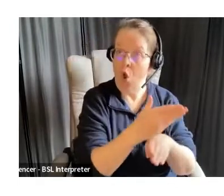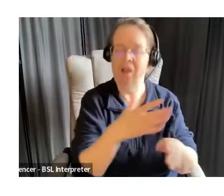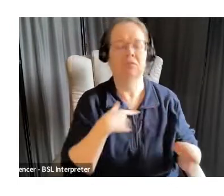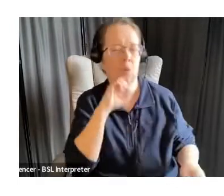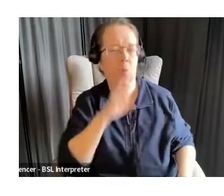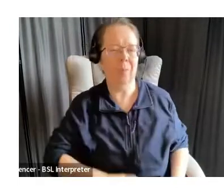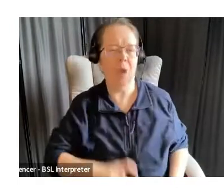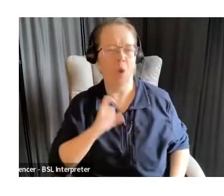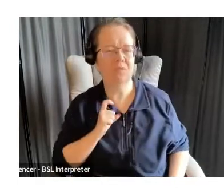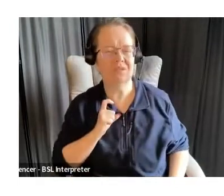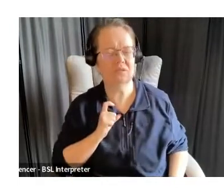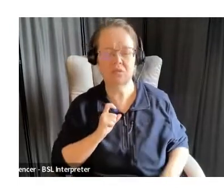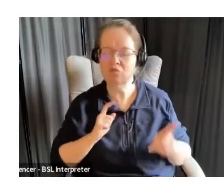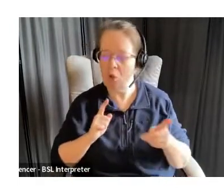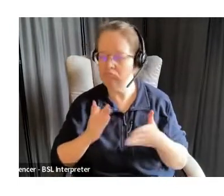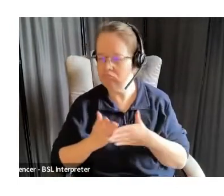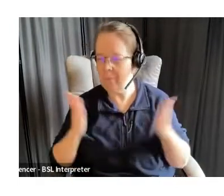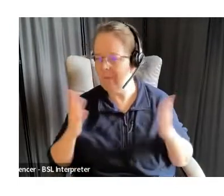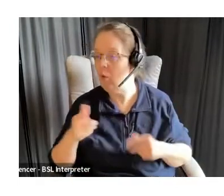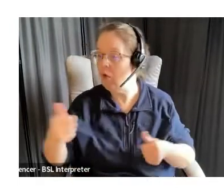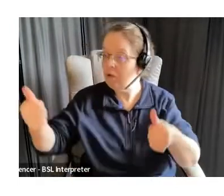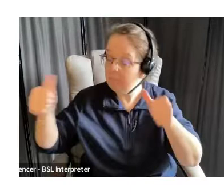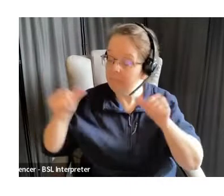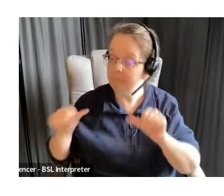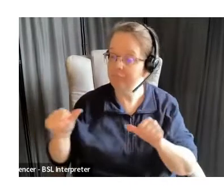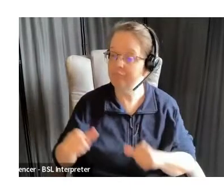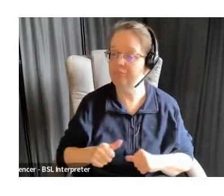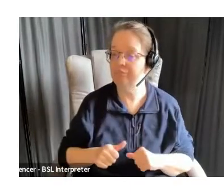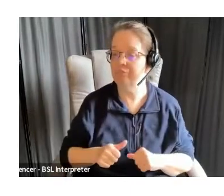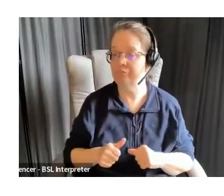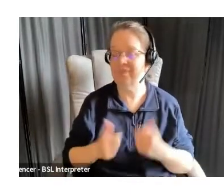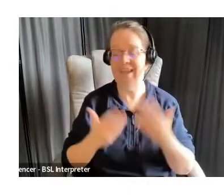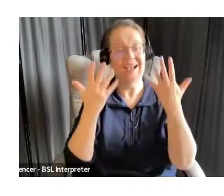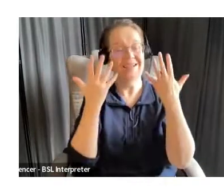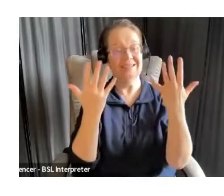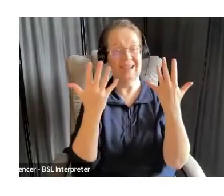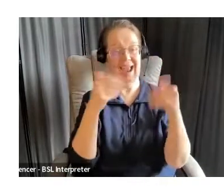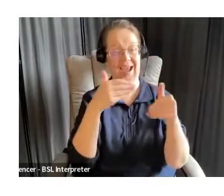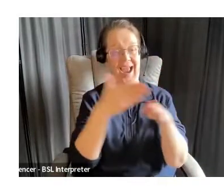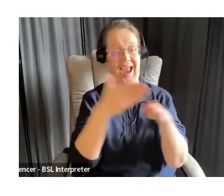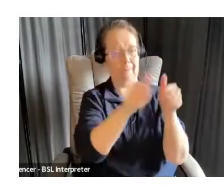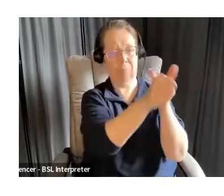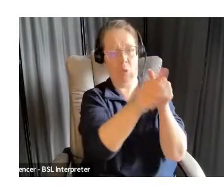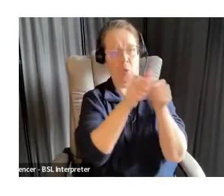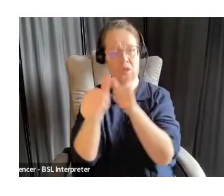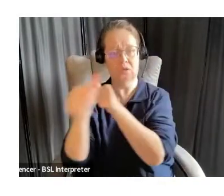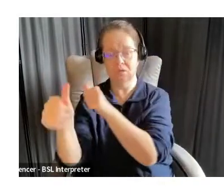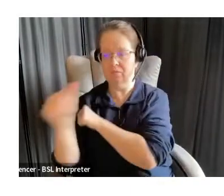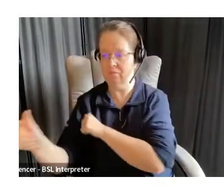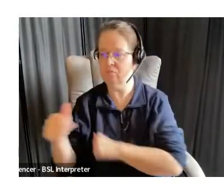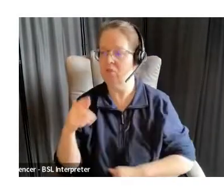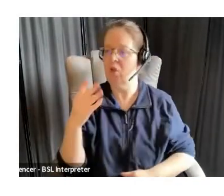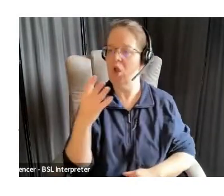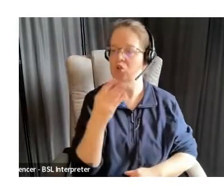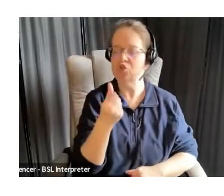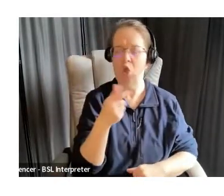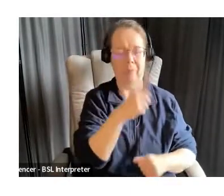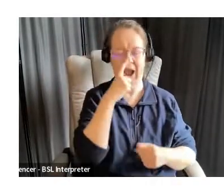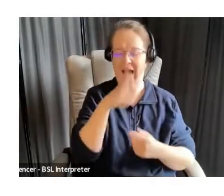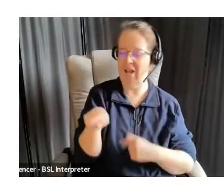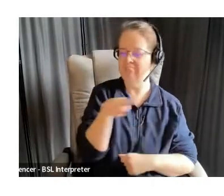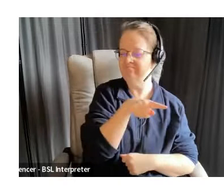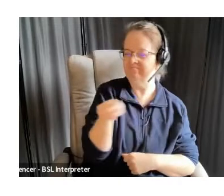that's a big one. So the next one, out of 10 employers, what's the number who may reject